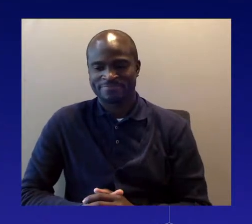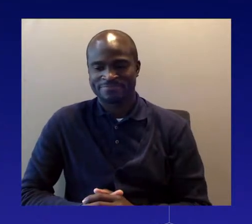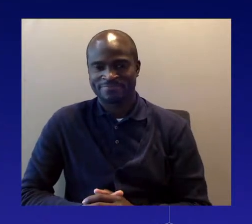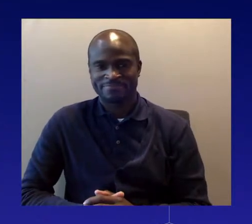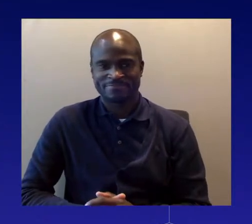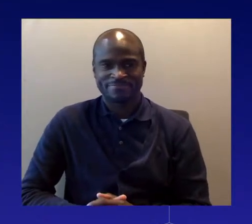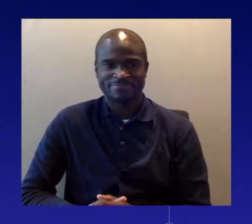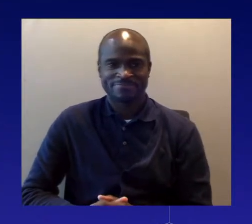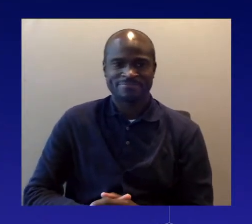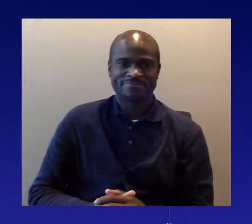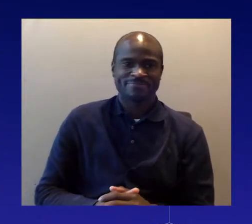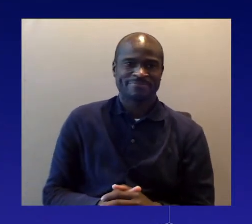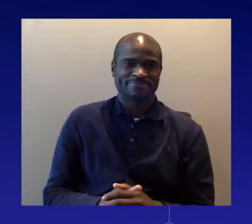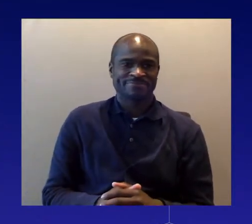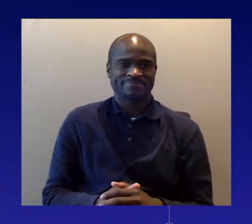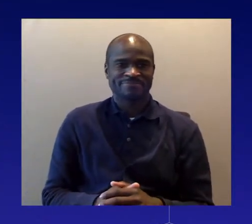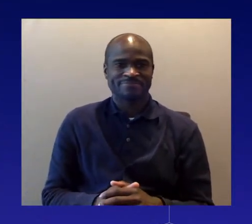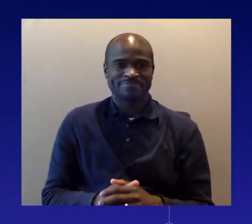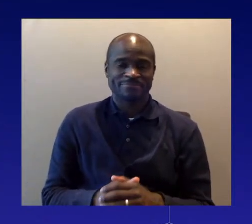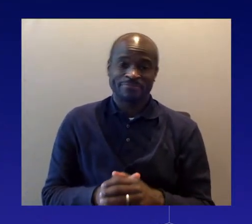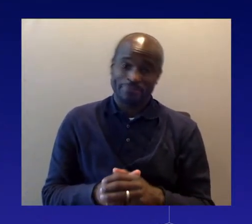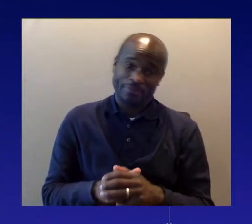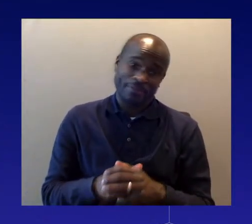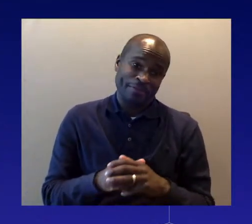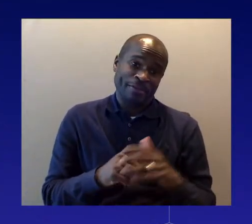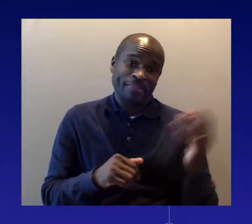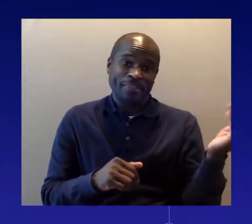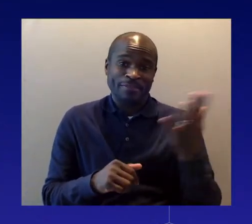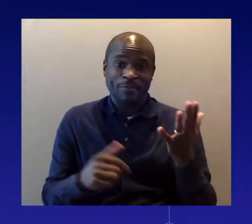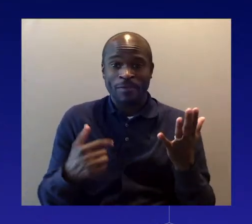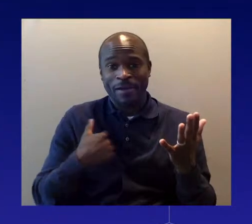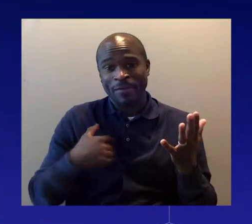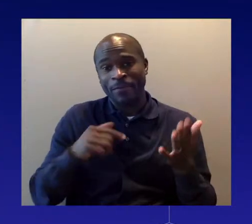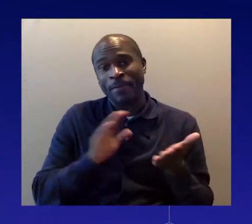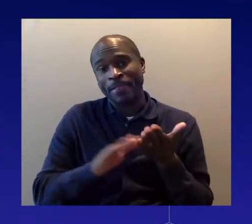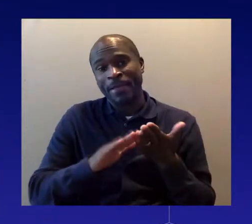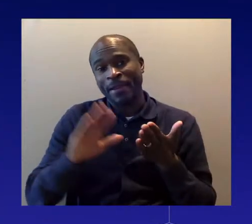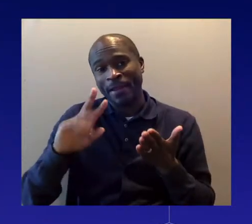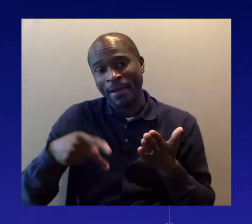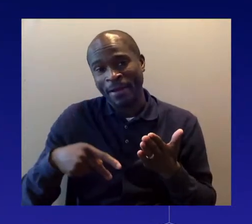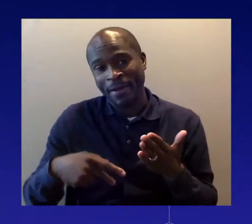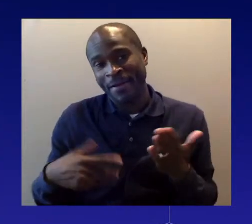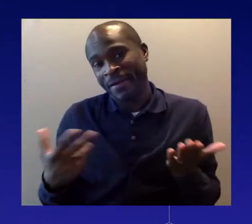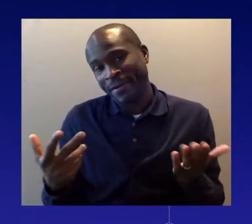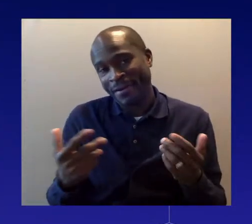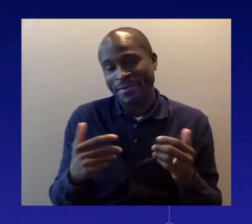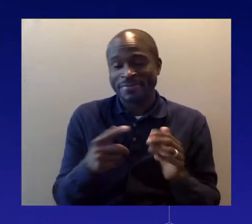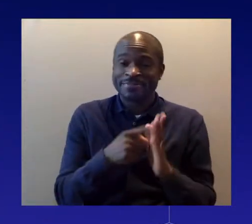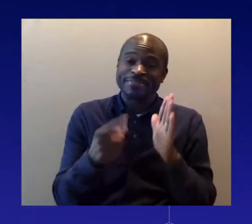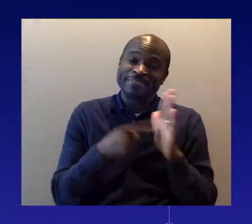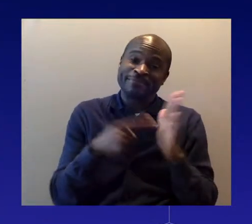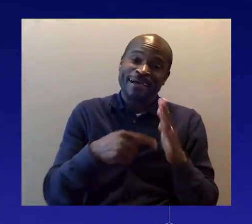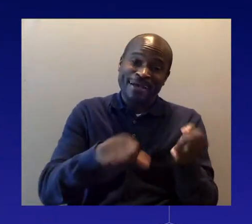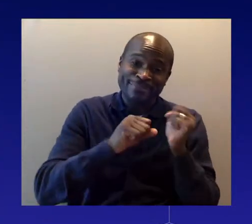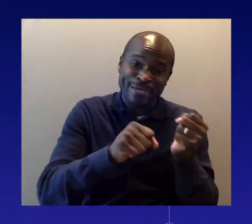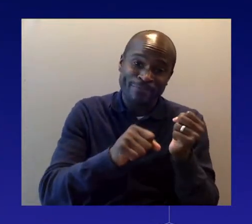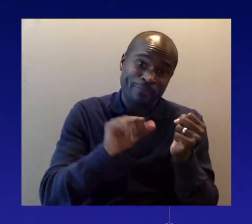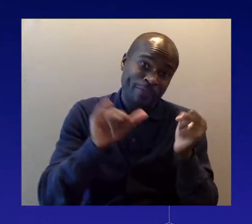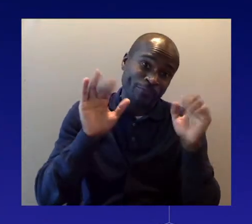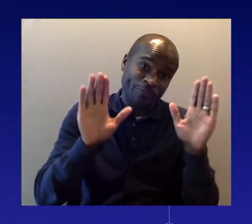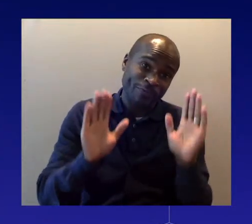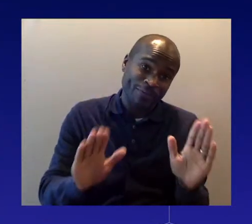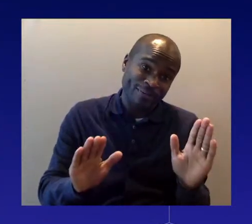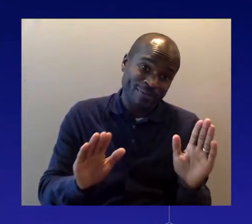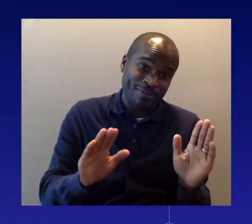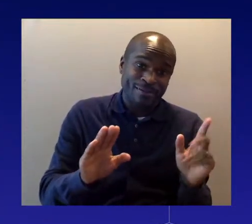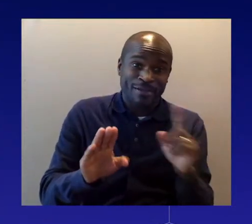So I hear I'm cleanup, but it's not. And sometimes in baseball that's great, but if it means you're left at the party